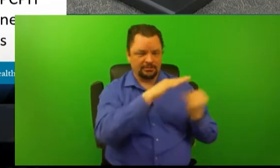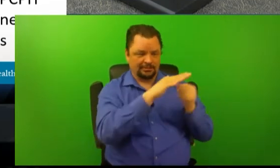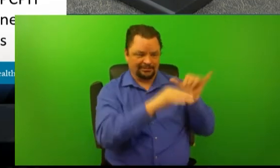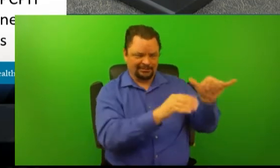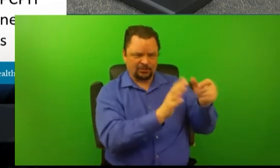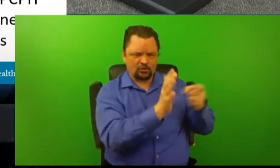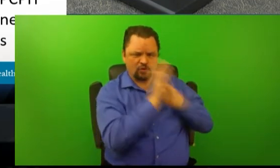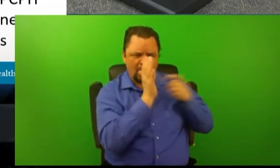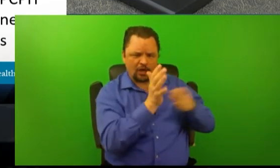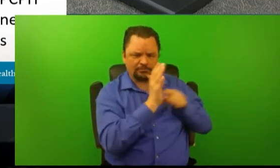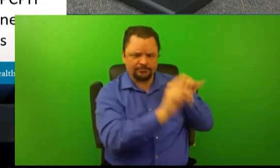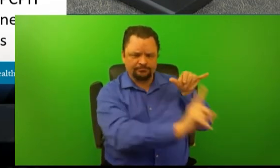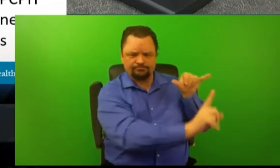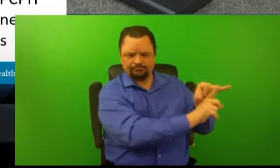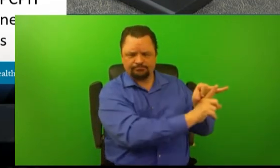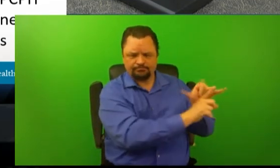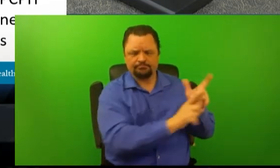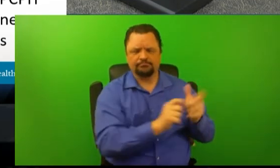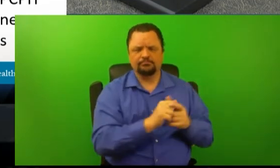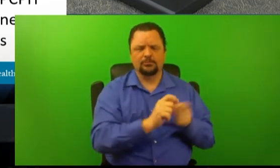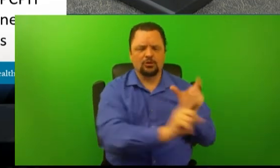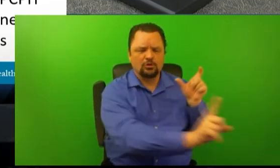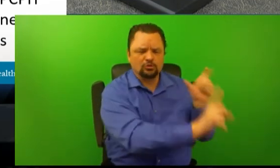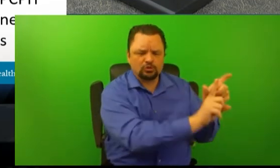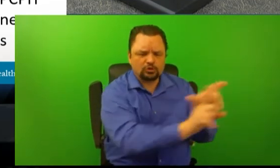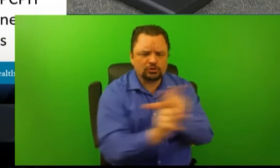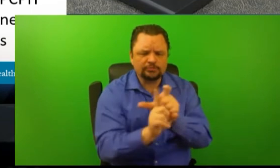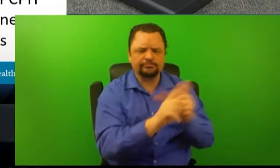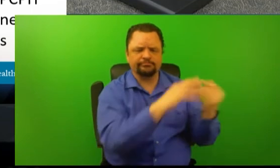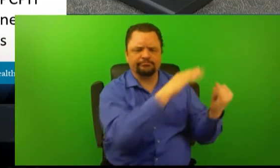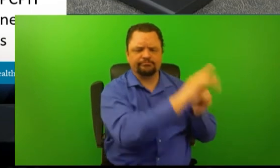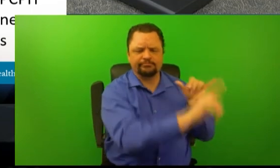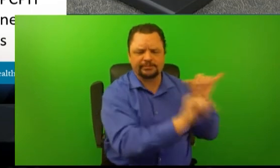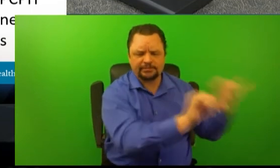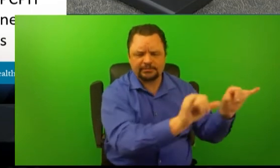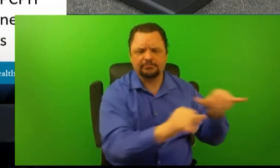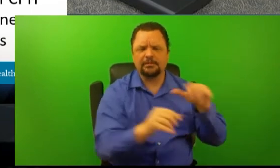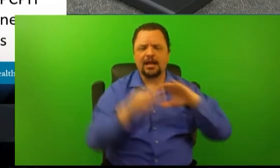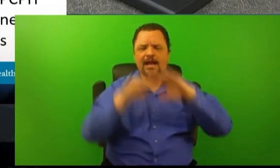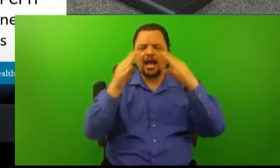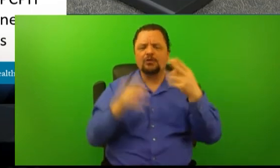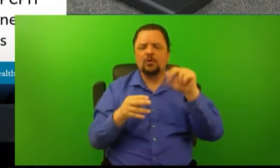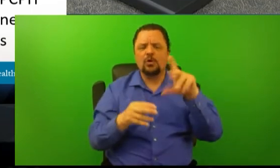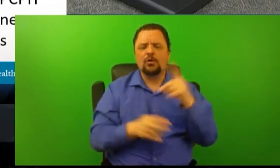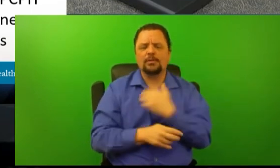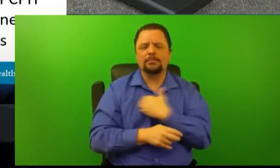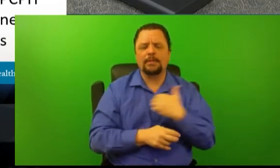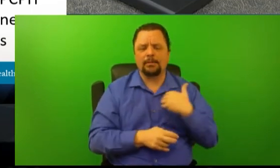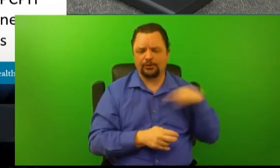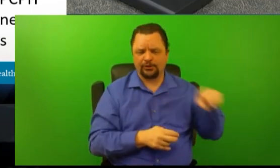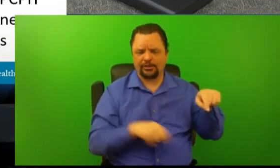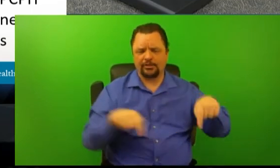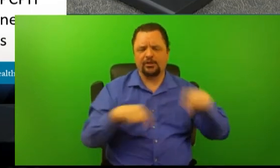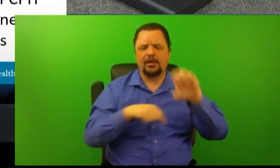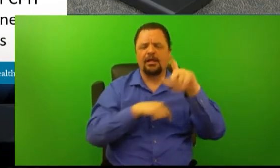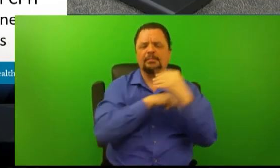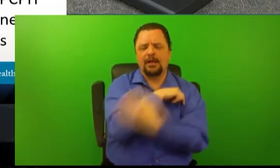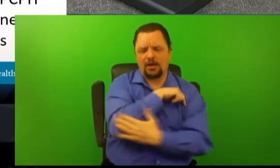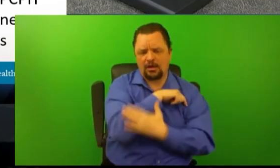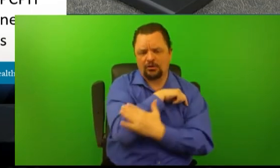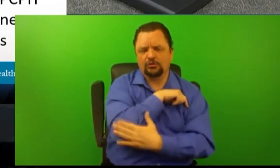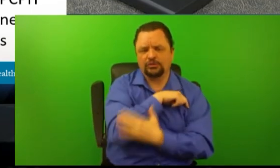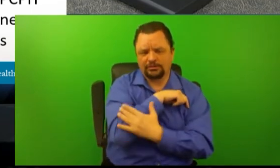this is really moving away not only in El Paso County, where we already have completed this, but also for the rest of Colorado.